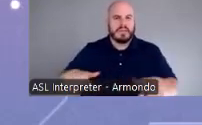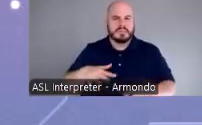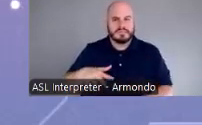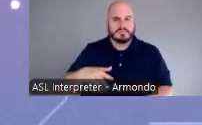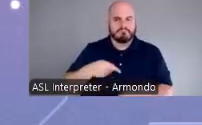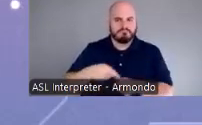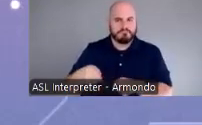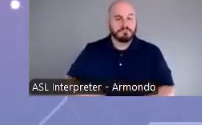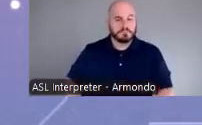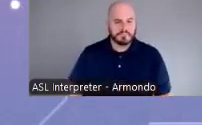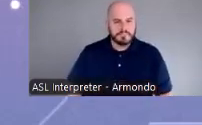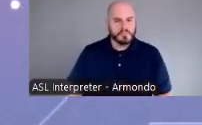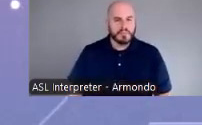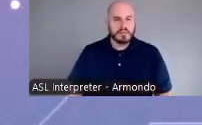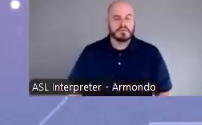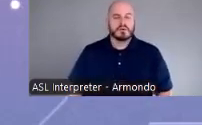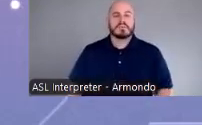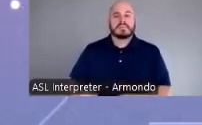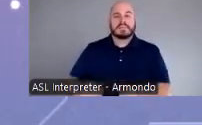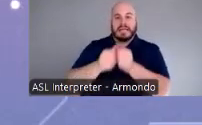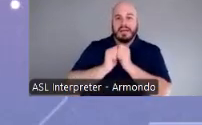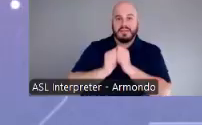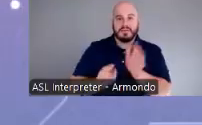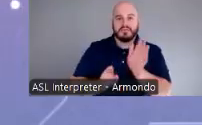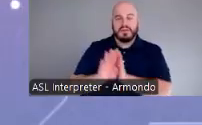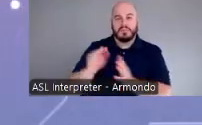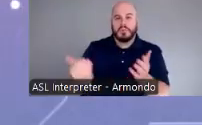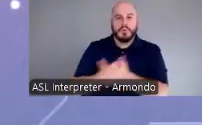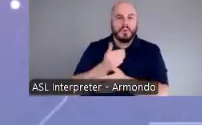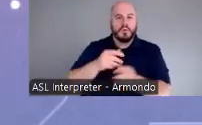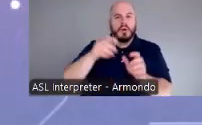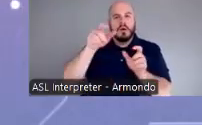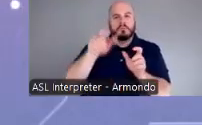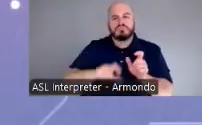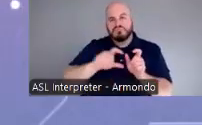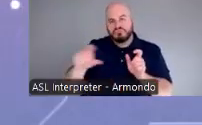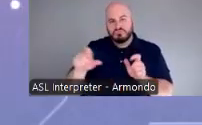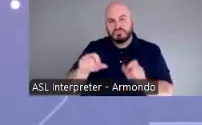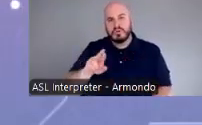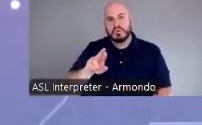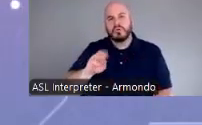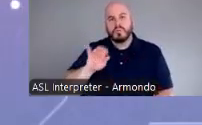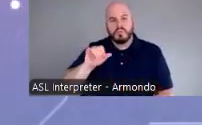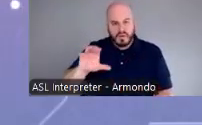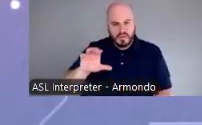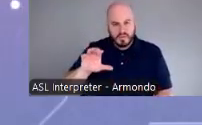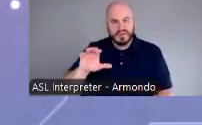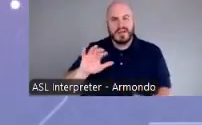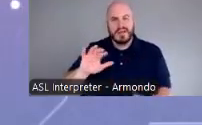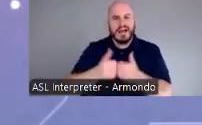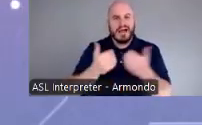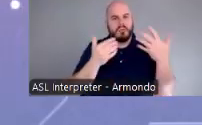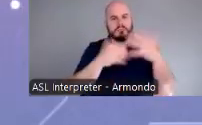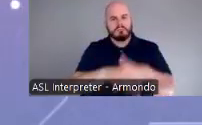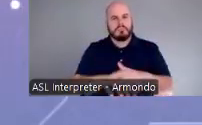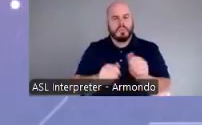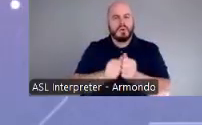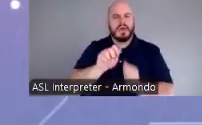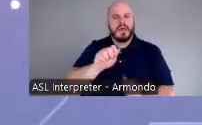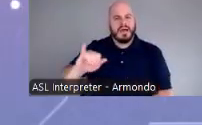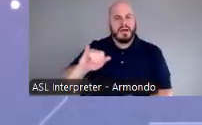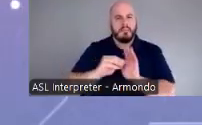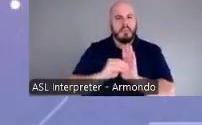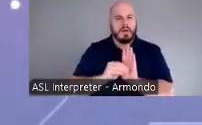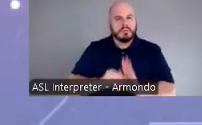So together, they come up with this new rubric in terms of how this rubric can be integrated into AI model. So this rubric that